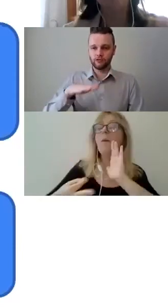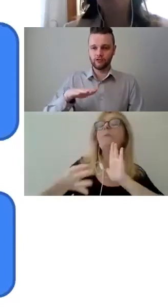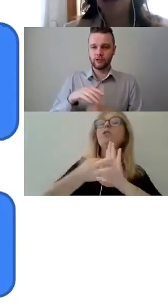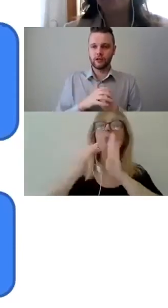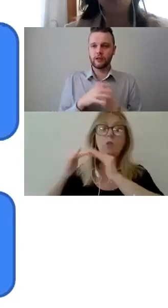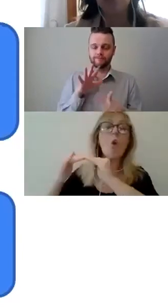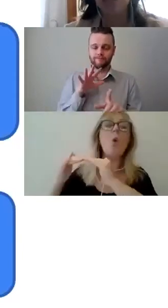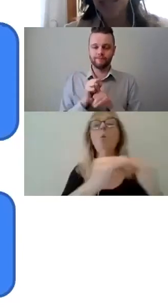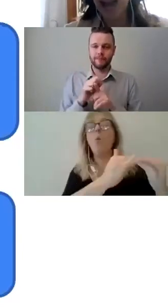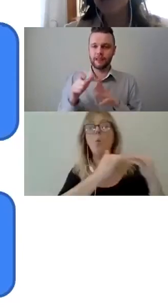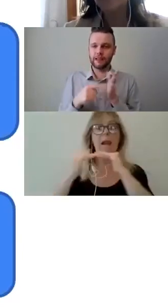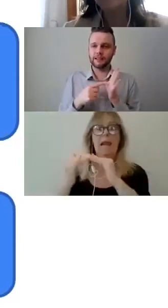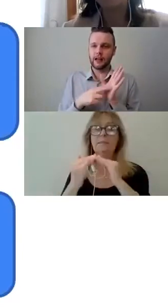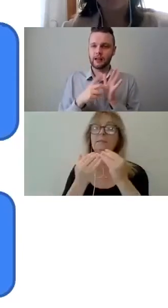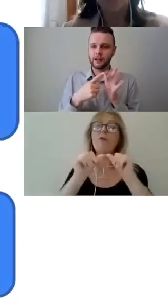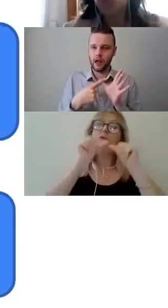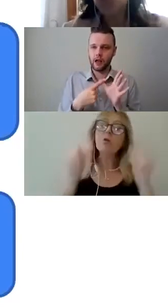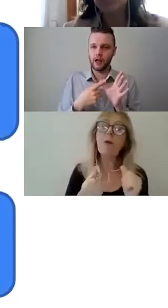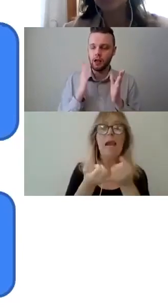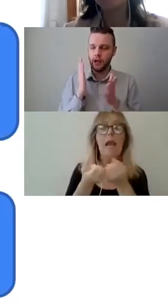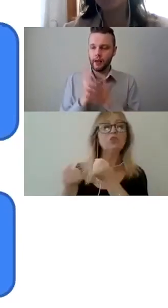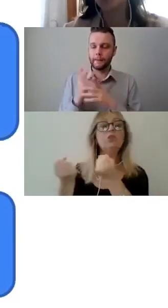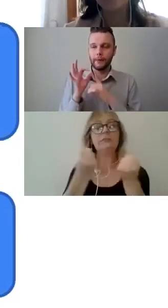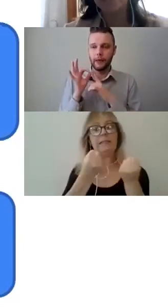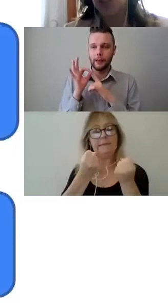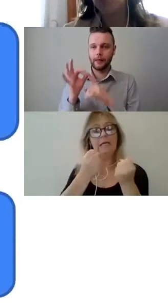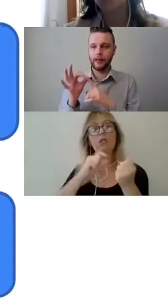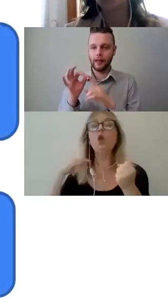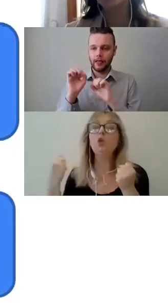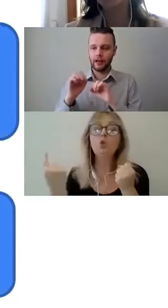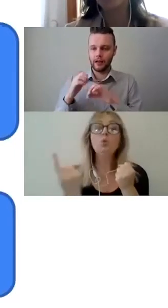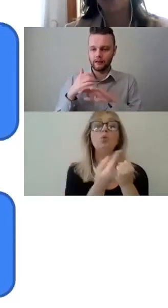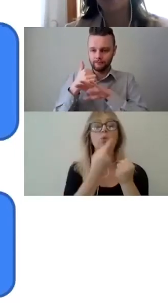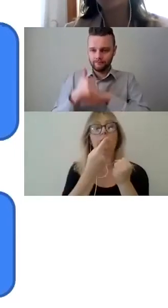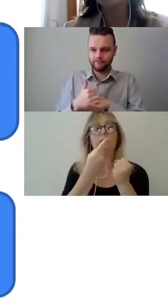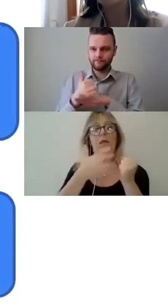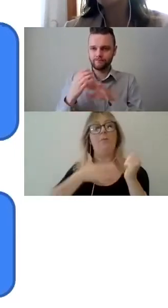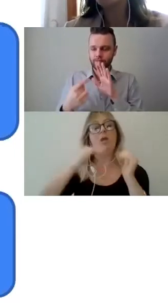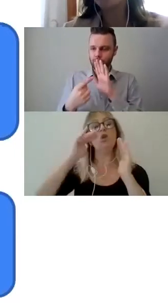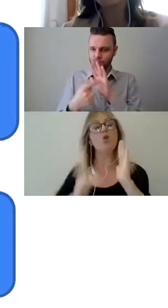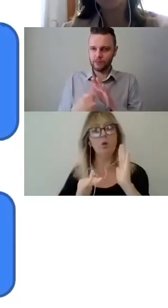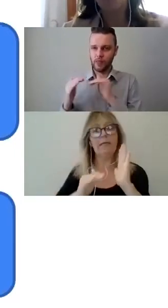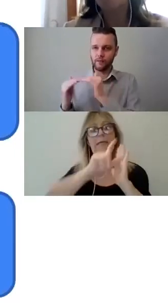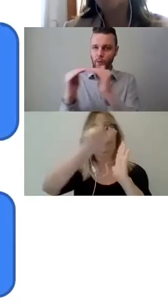in Catania would apply the principle of equality to all children in